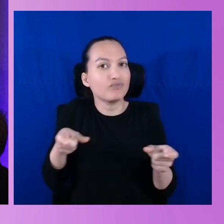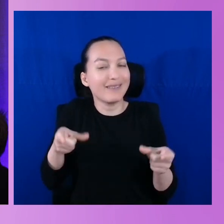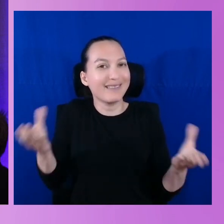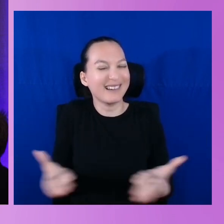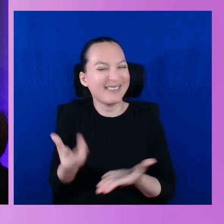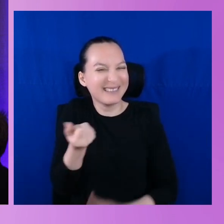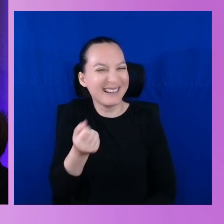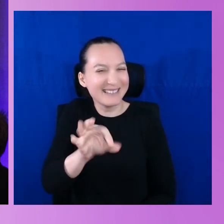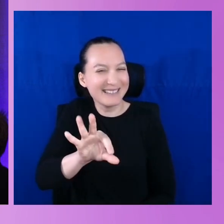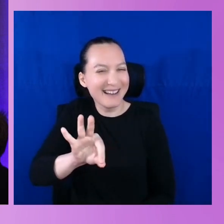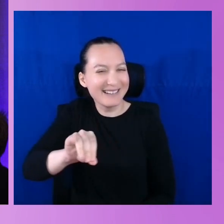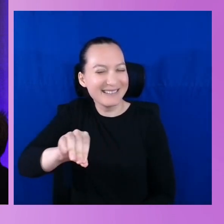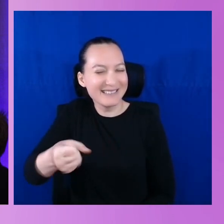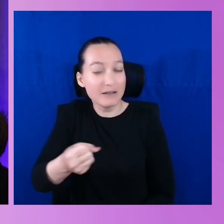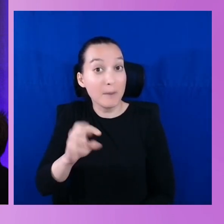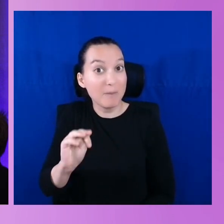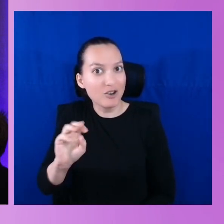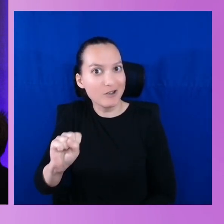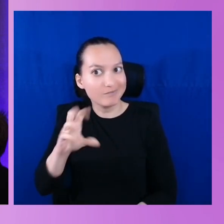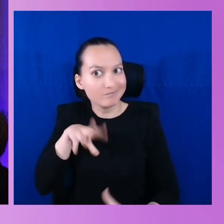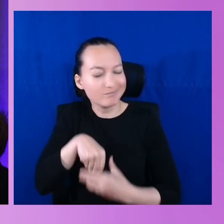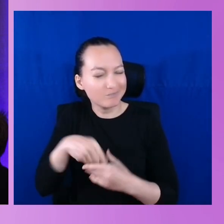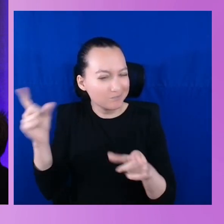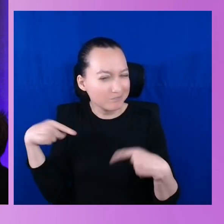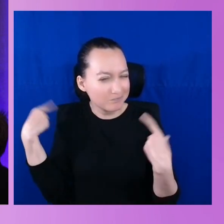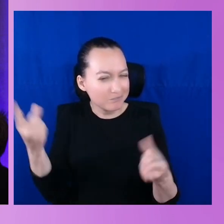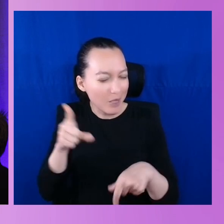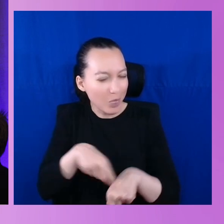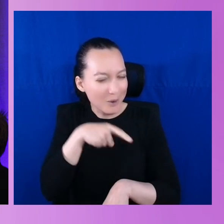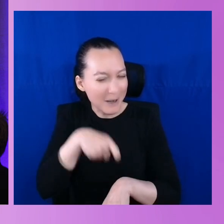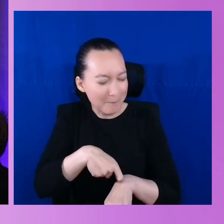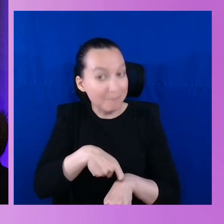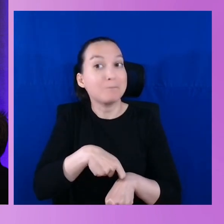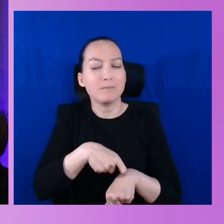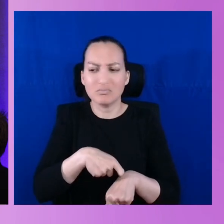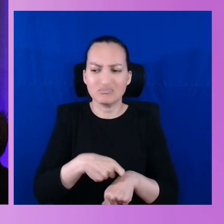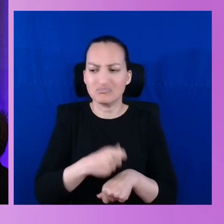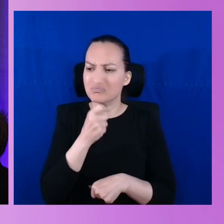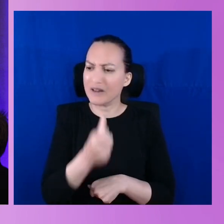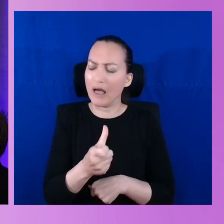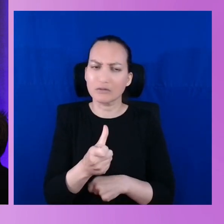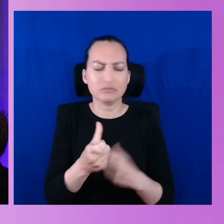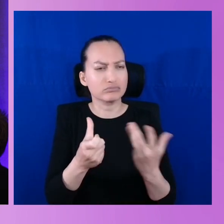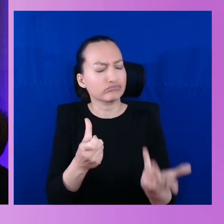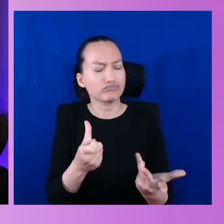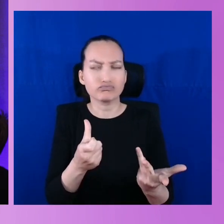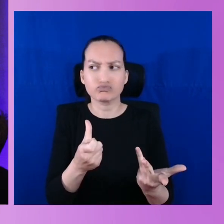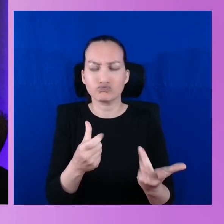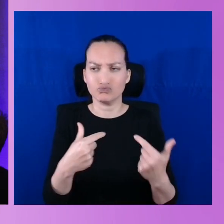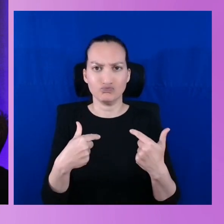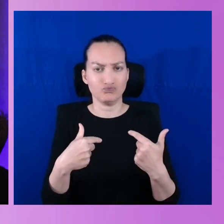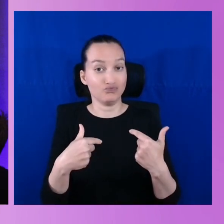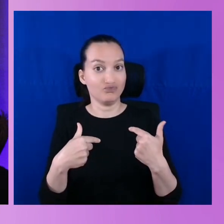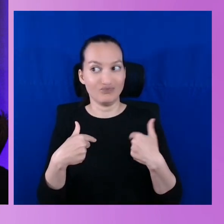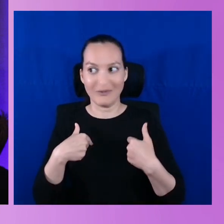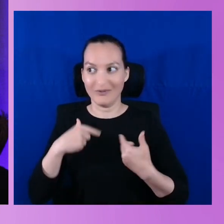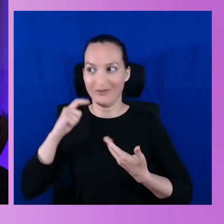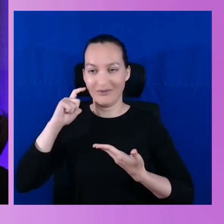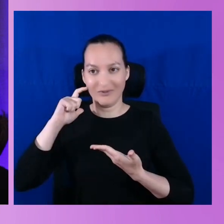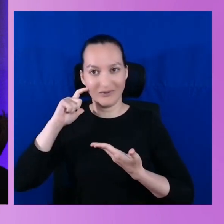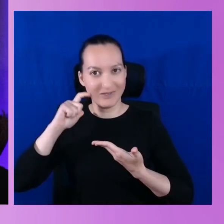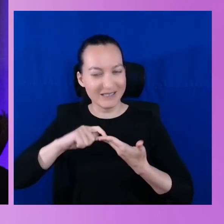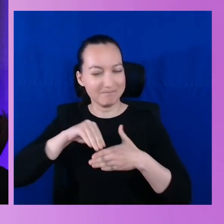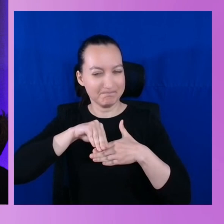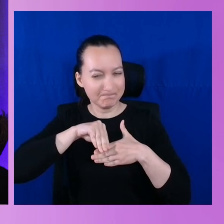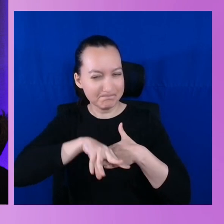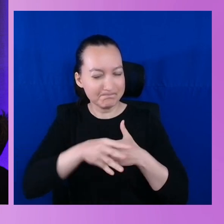1990s. Microsoft's been in it a long time. But it's never been something that I've seen drive this level